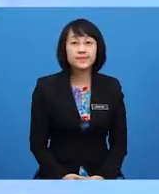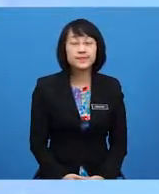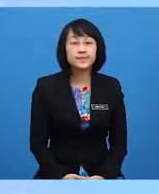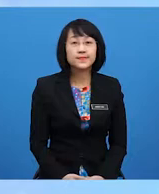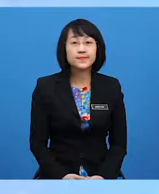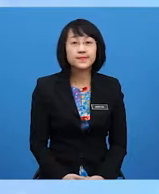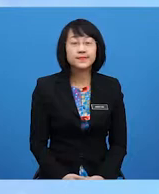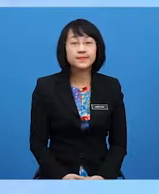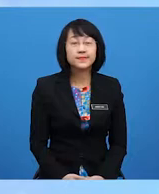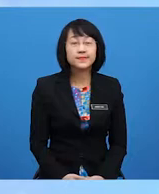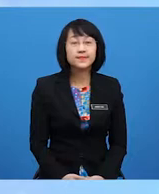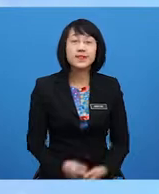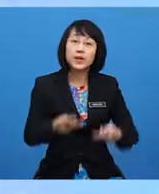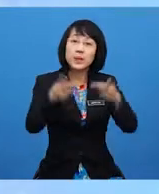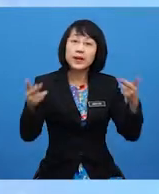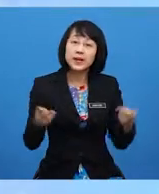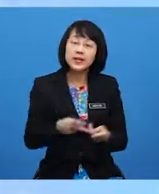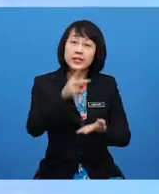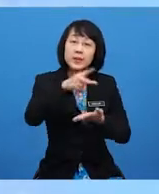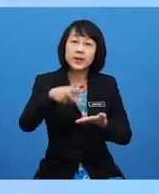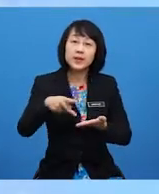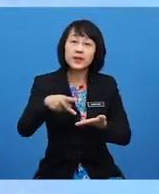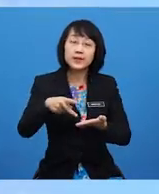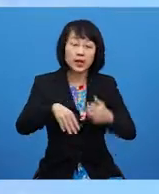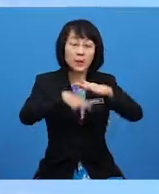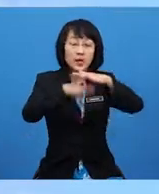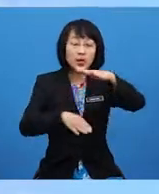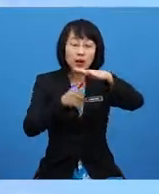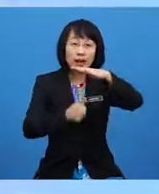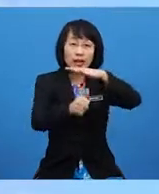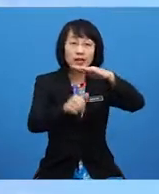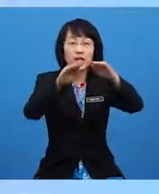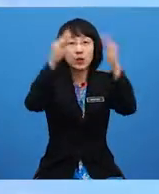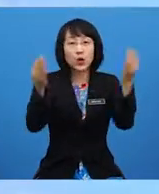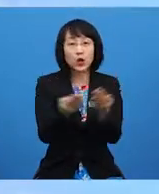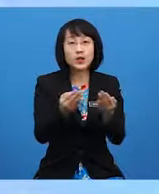And then I've placed the pen below and under the ball.